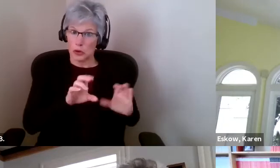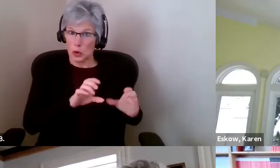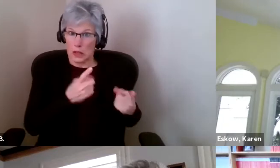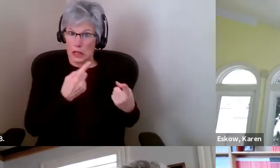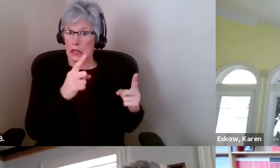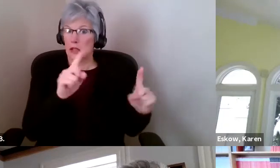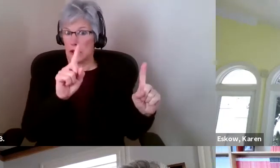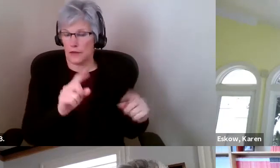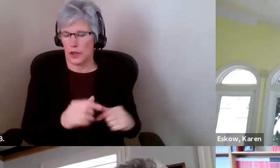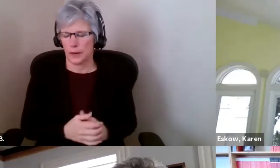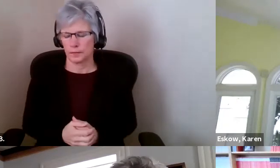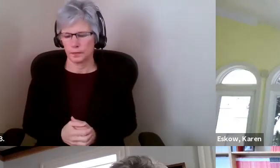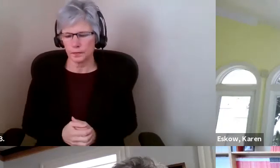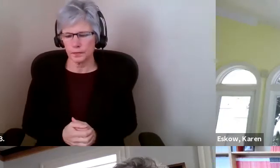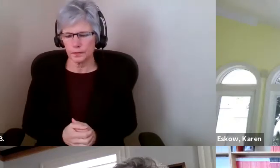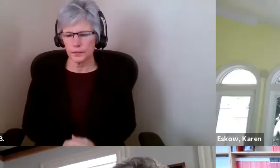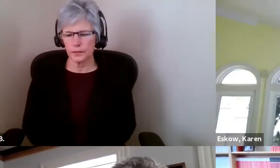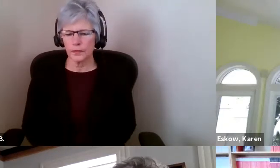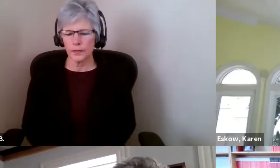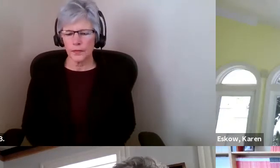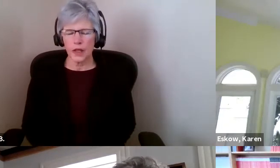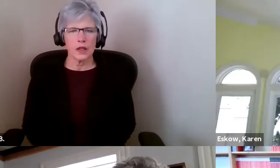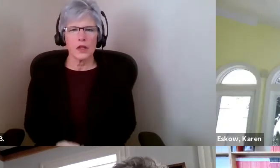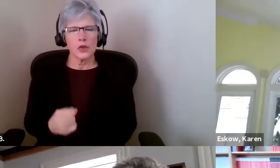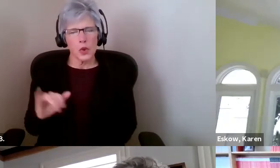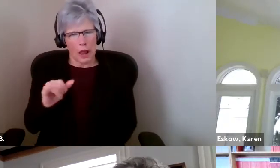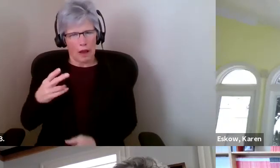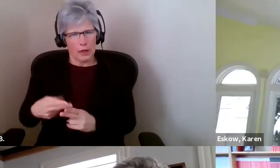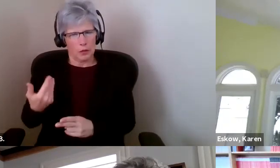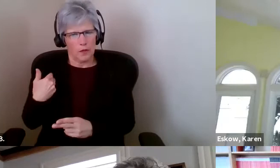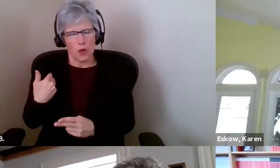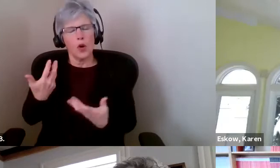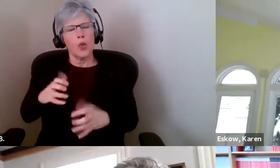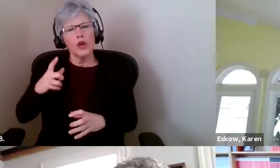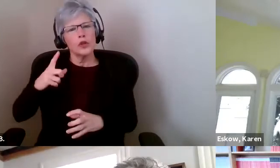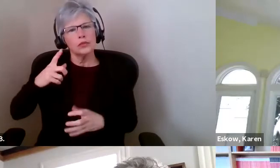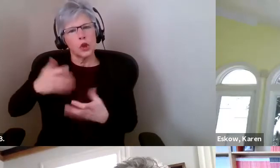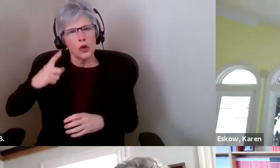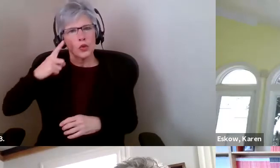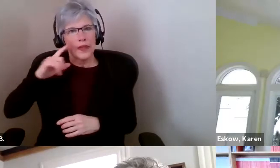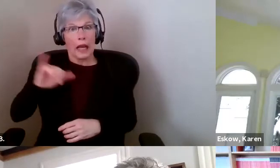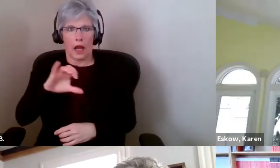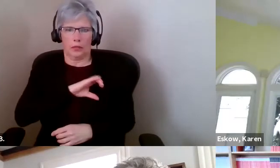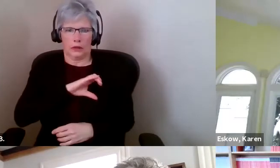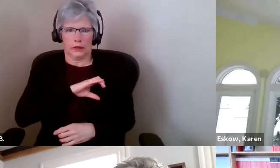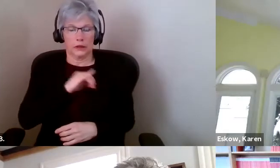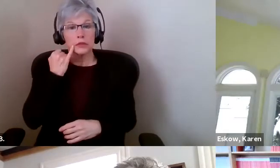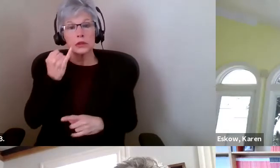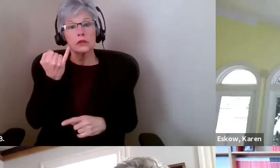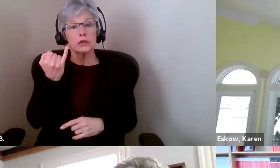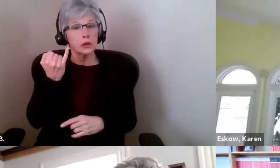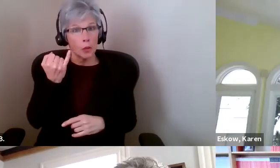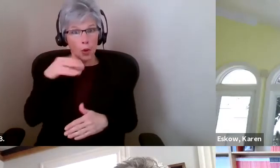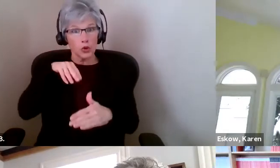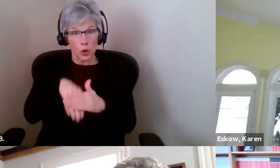said earlier, we don't want to think of ourselves as police, but when you walk into that classroom, or if you come into the building and you have all of these students, it's a